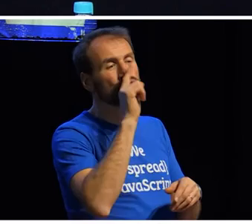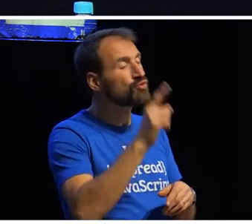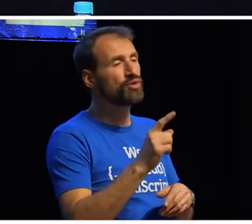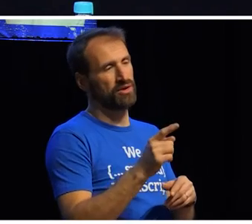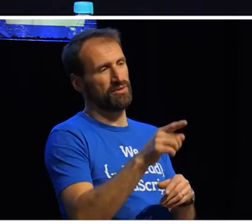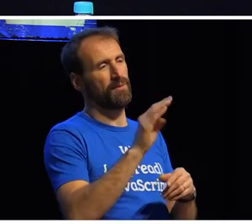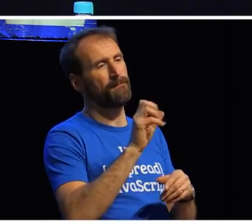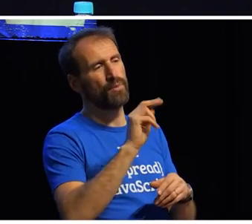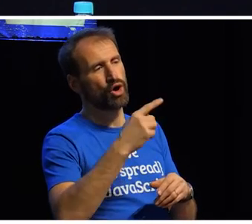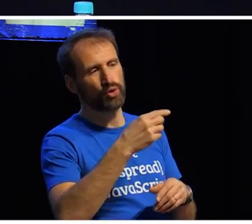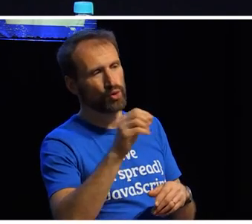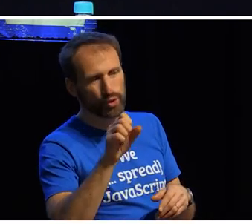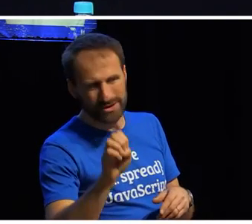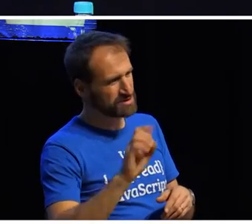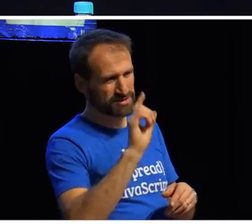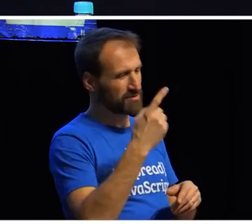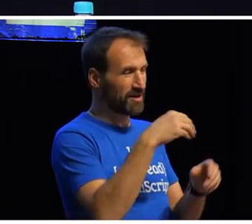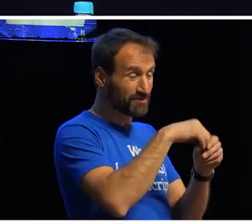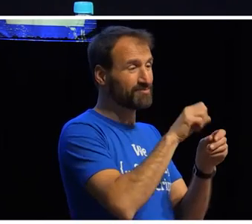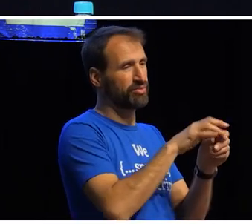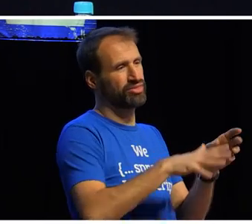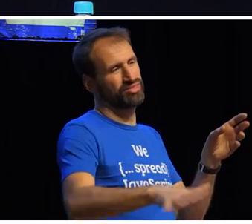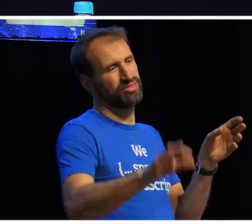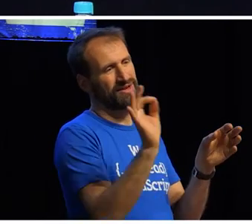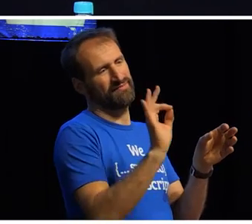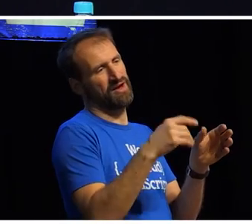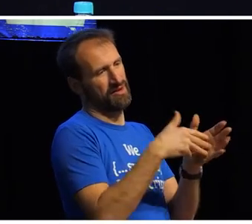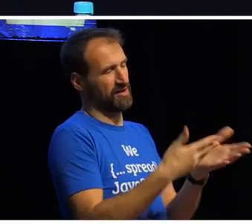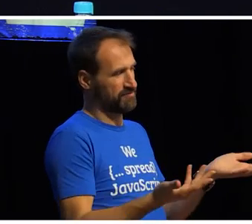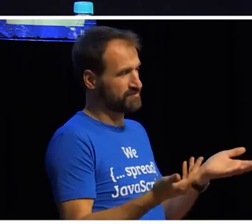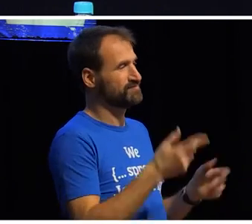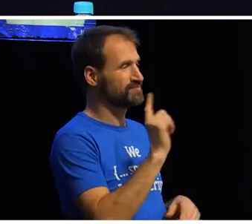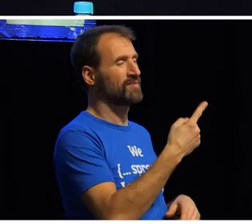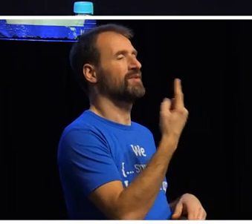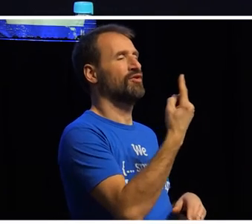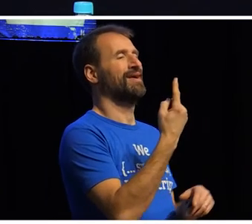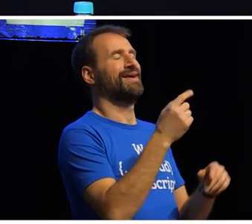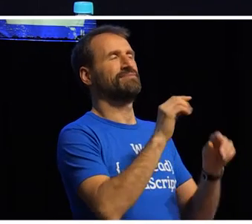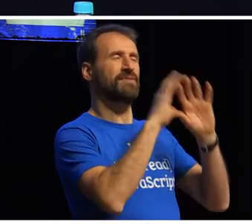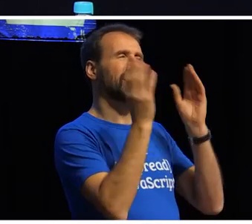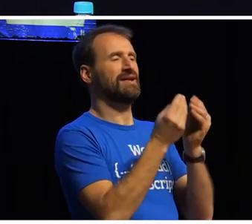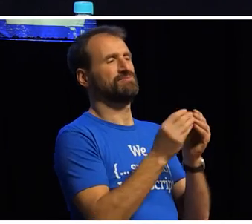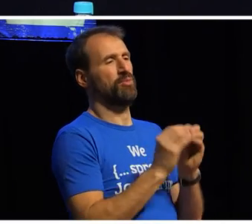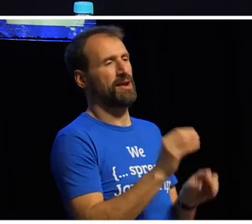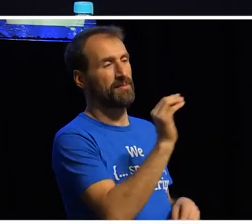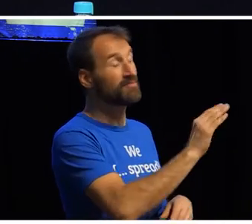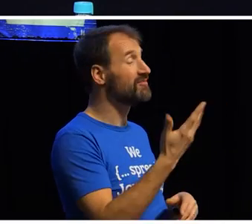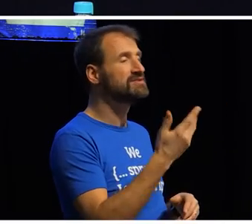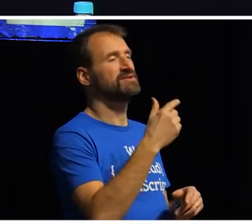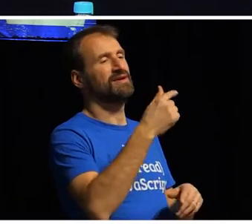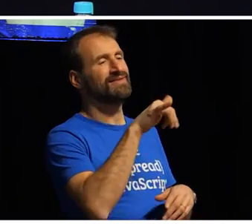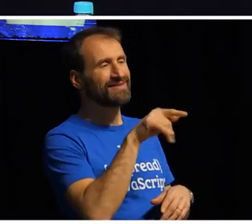be leaked out it also demonstrates a general a broader problem called a type manipulation which is true for